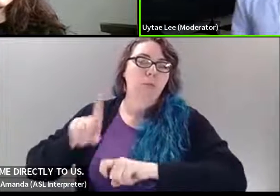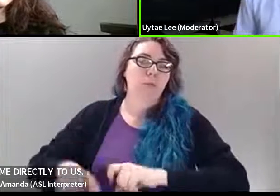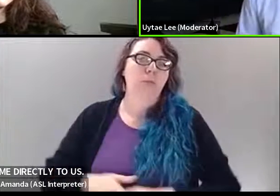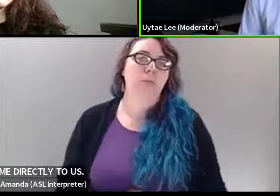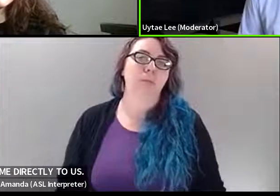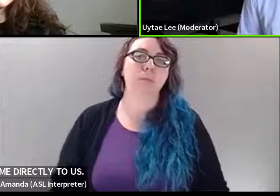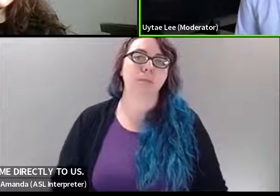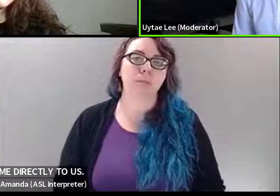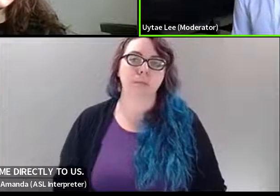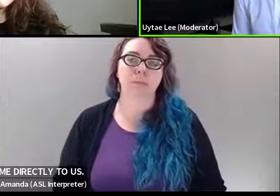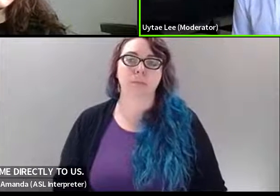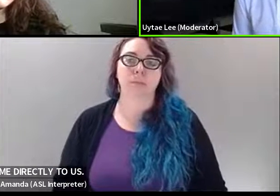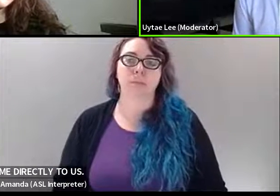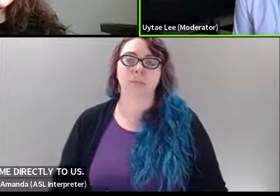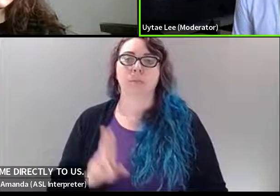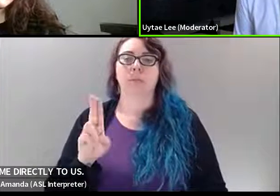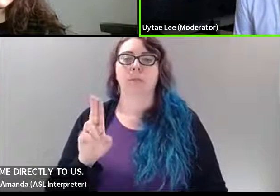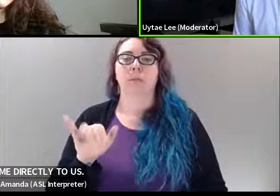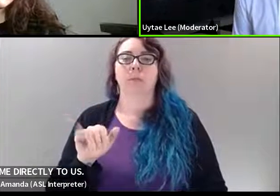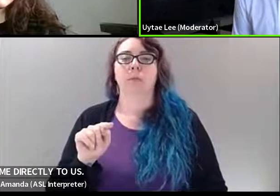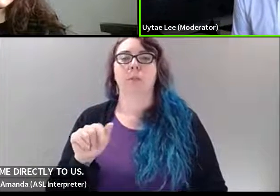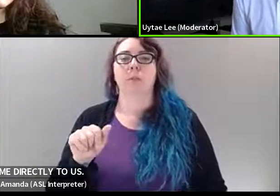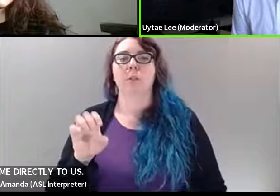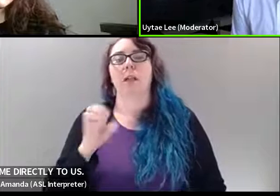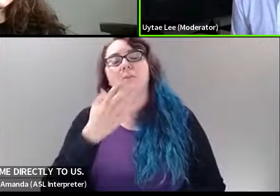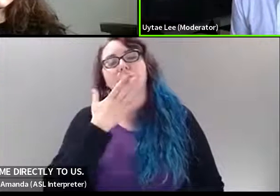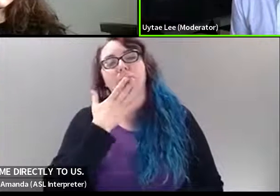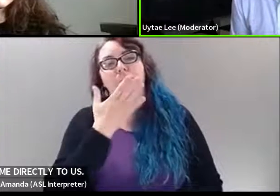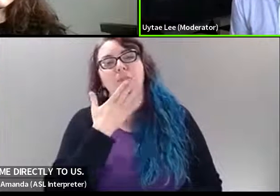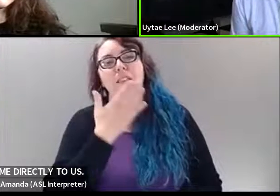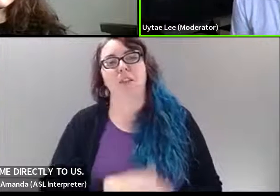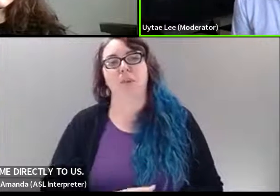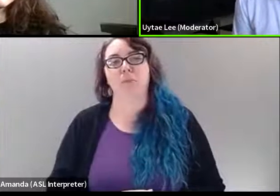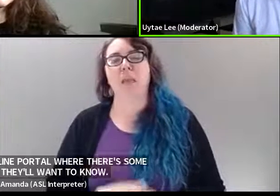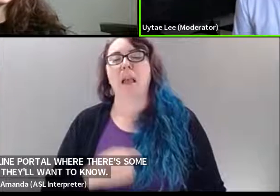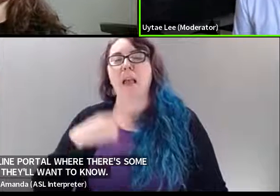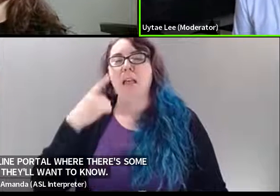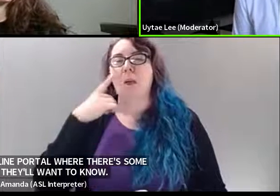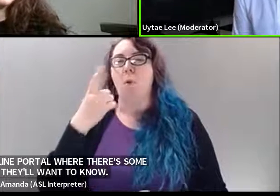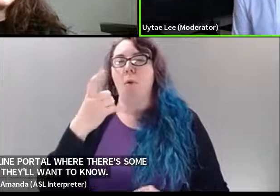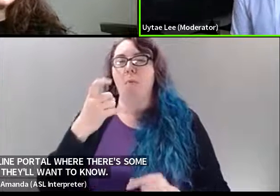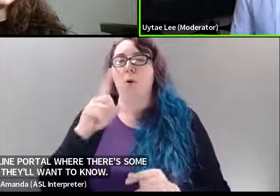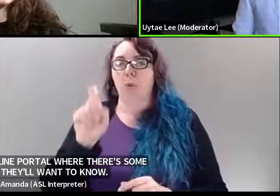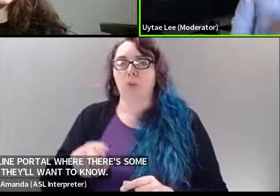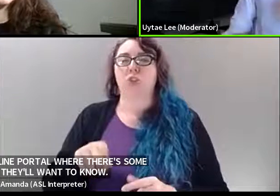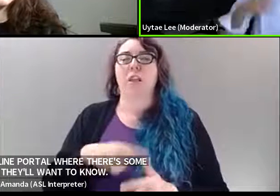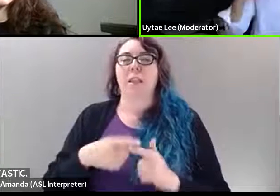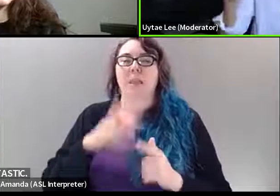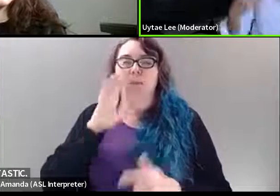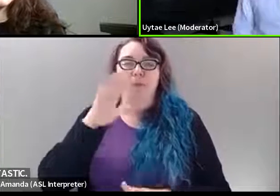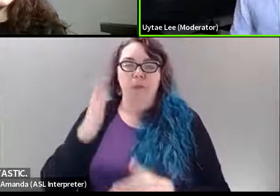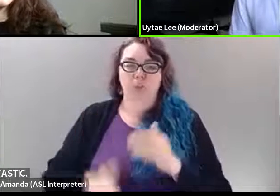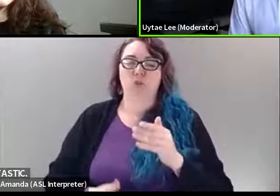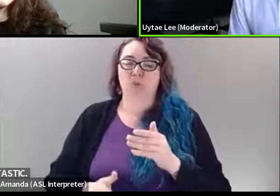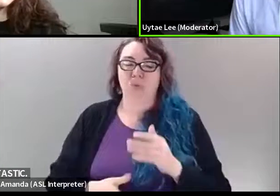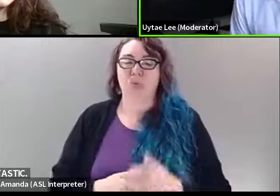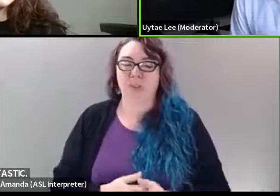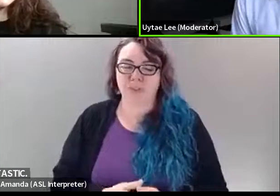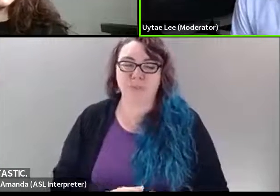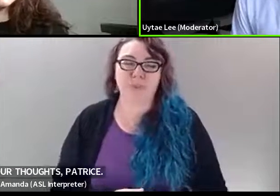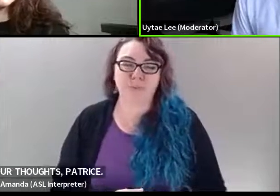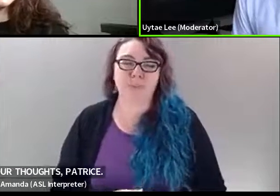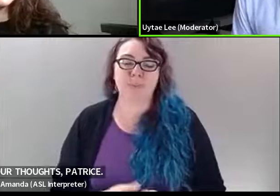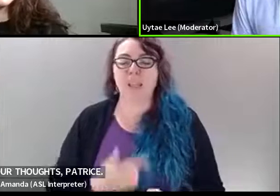Fantastic. Thanks so much for your thoughts, Patrice. And, I think I'm going to end on one last question here. And I really kind of like this sort of